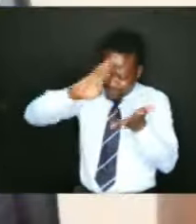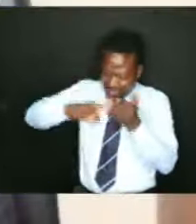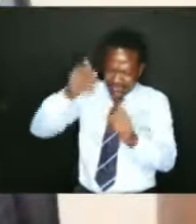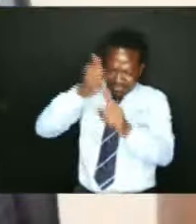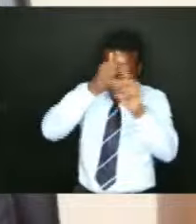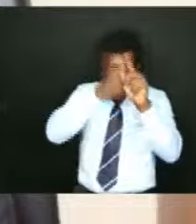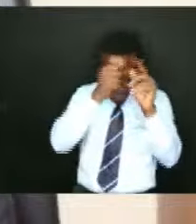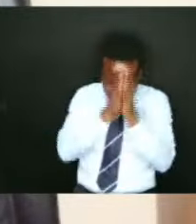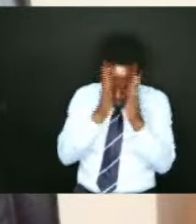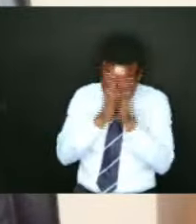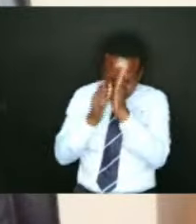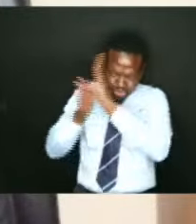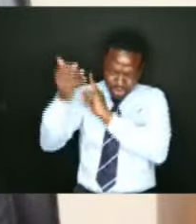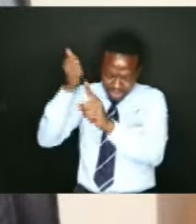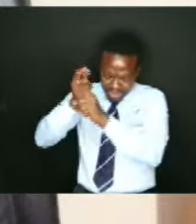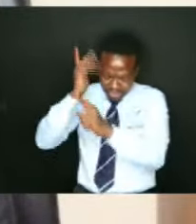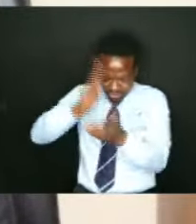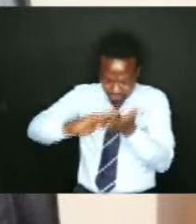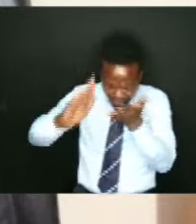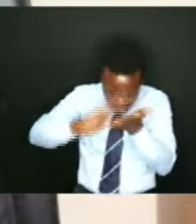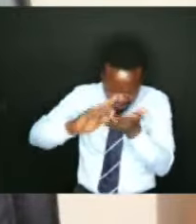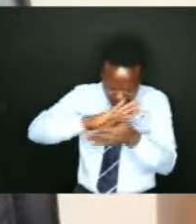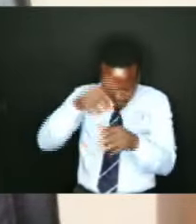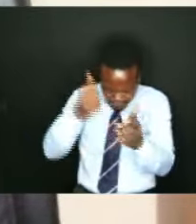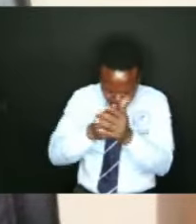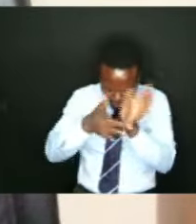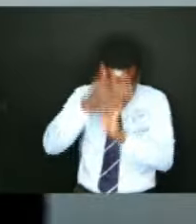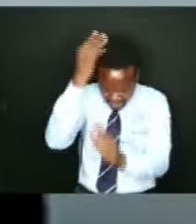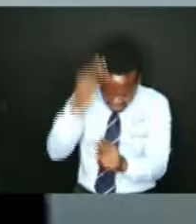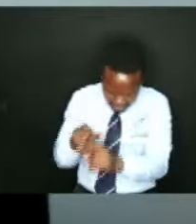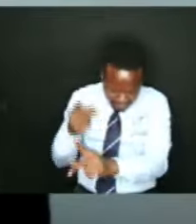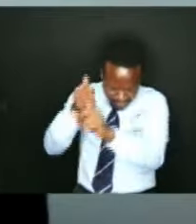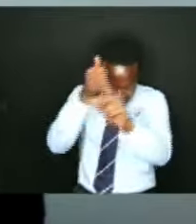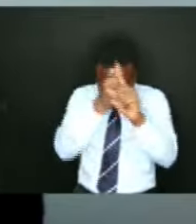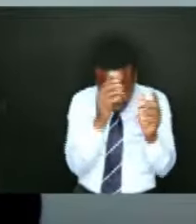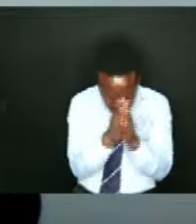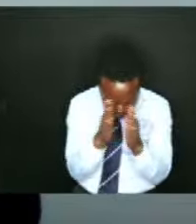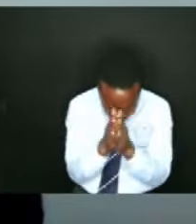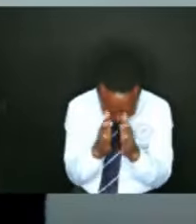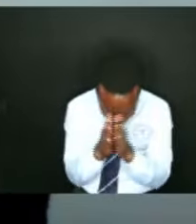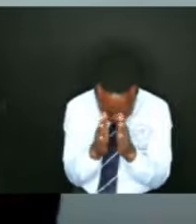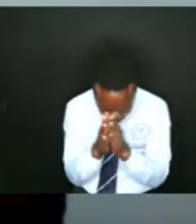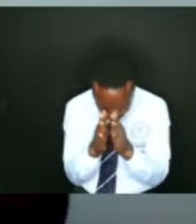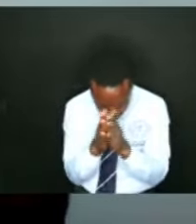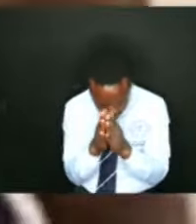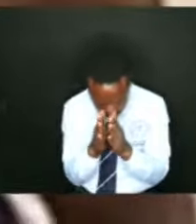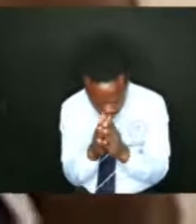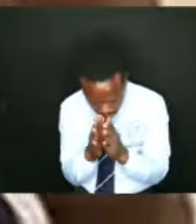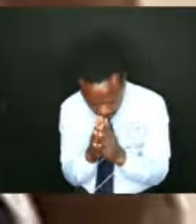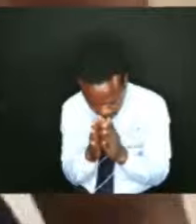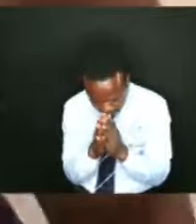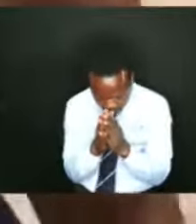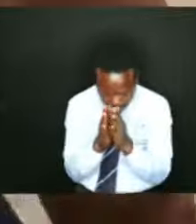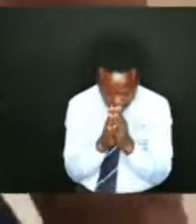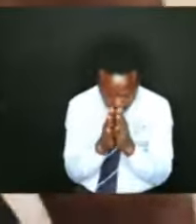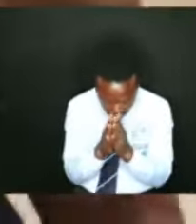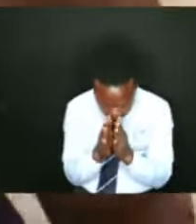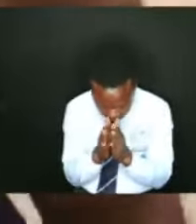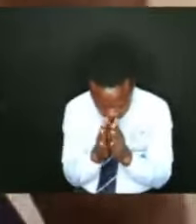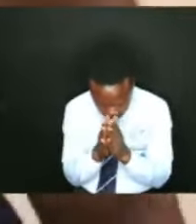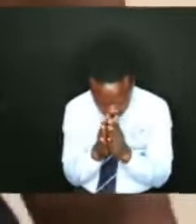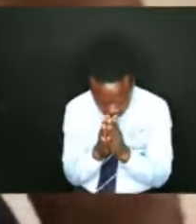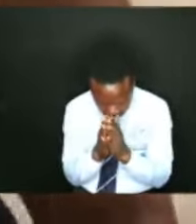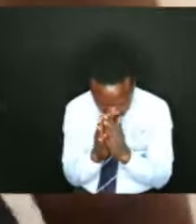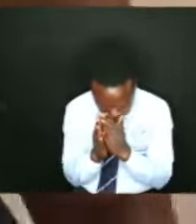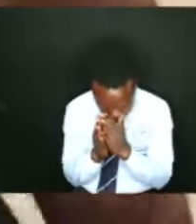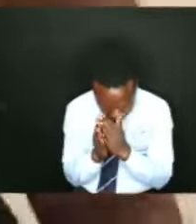The pains in our heart, how we feel, O Lord. And we ask, O Lord, that forgive us. And help